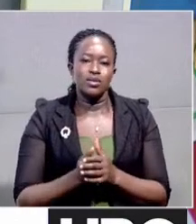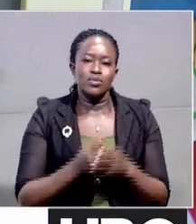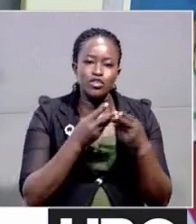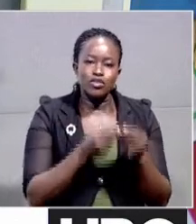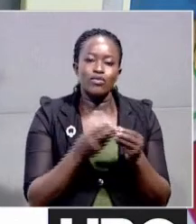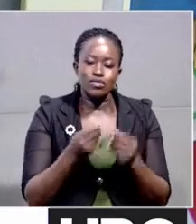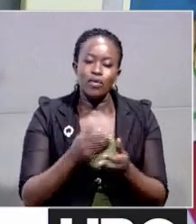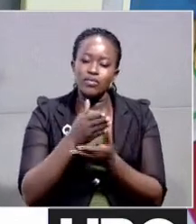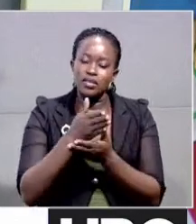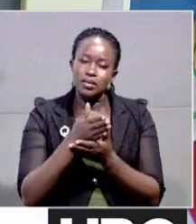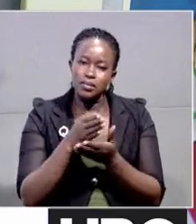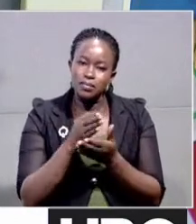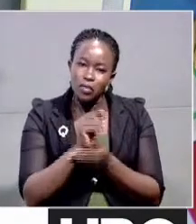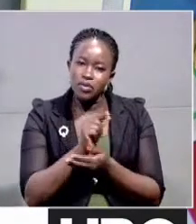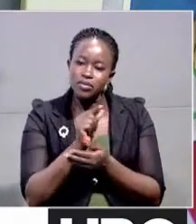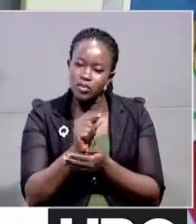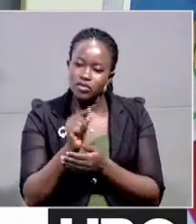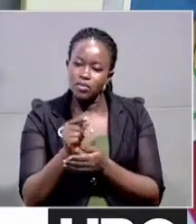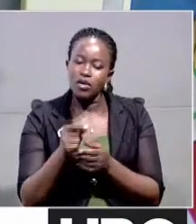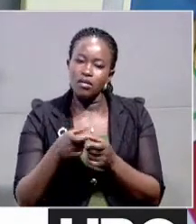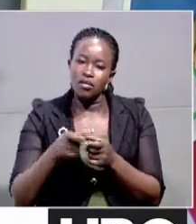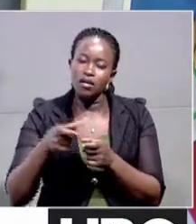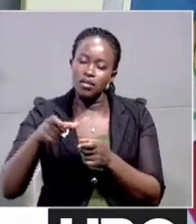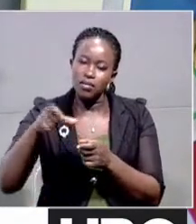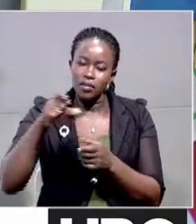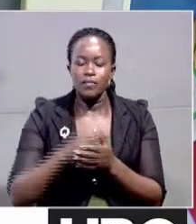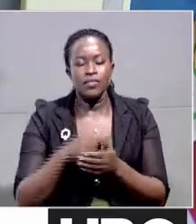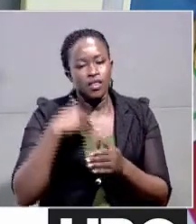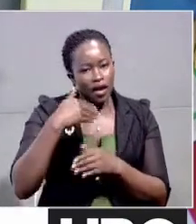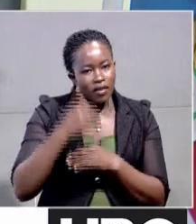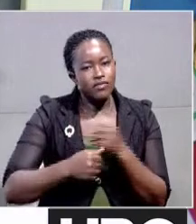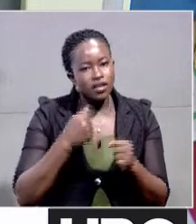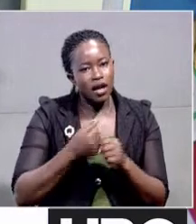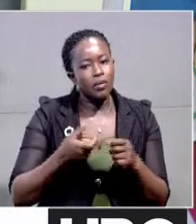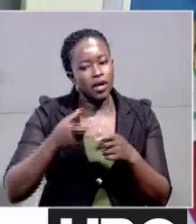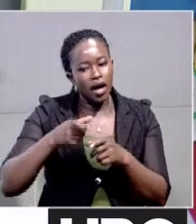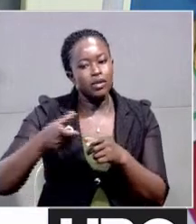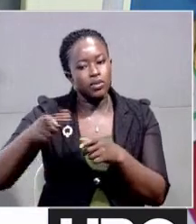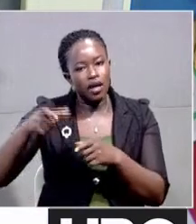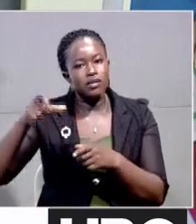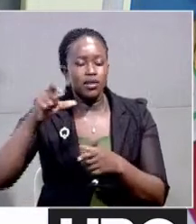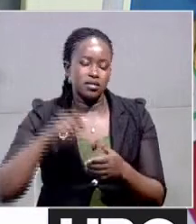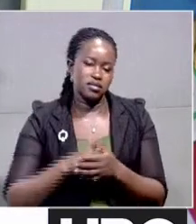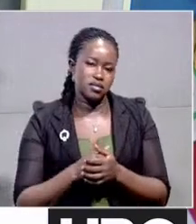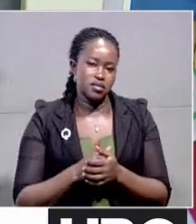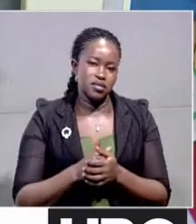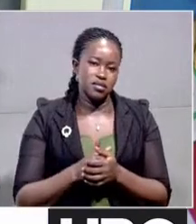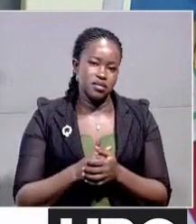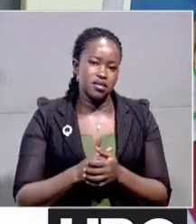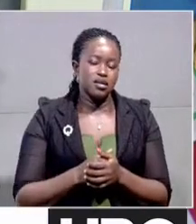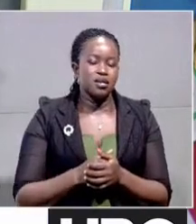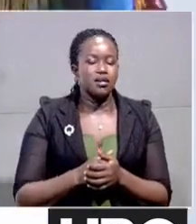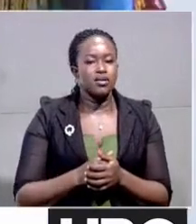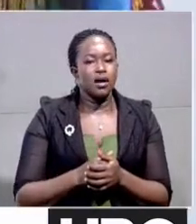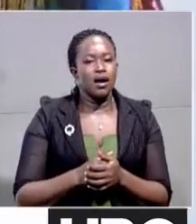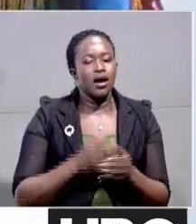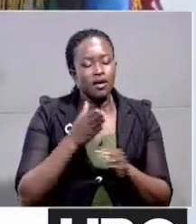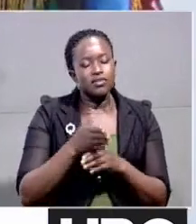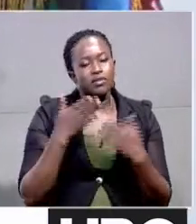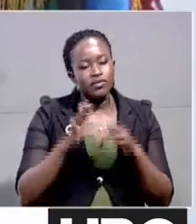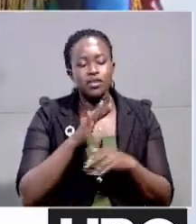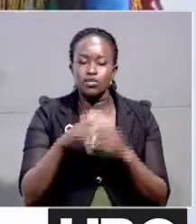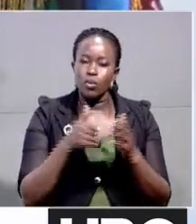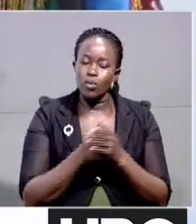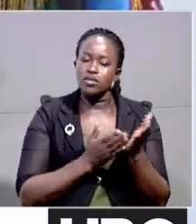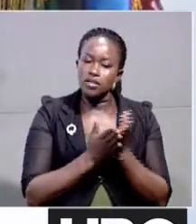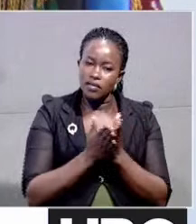go on like that every year. We look at the different section until finally we have covered the entire service. The minister